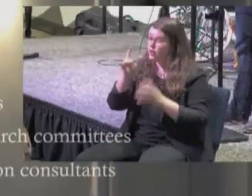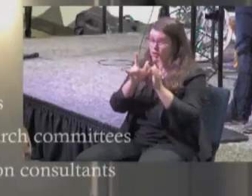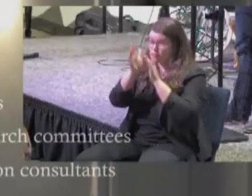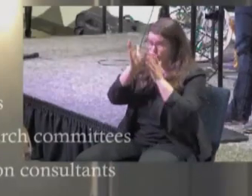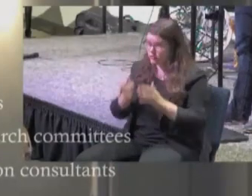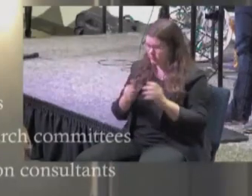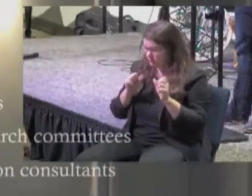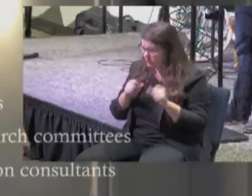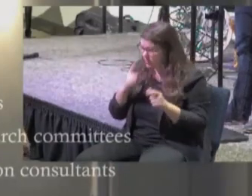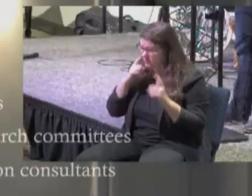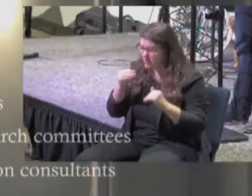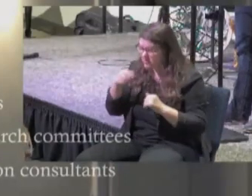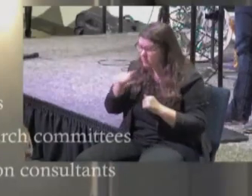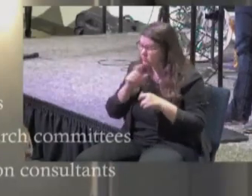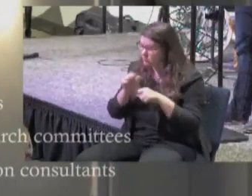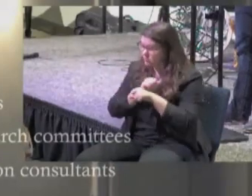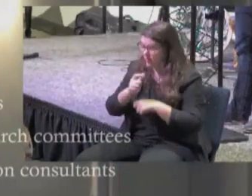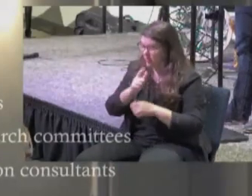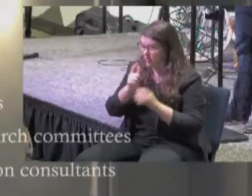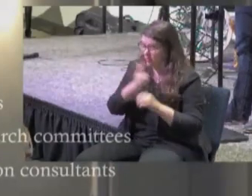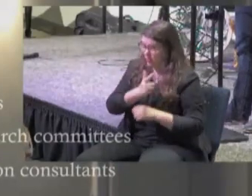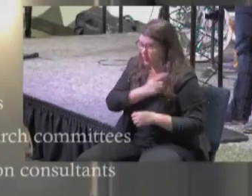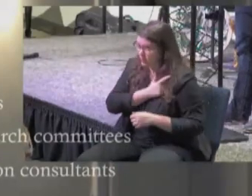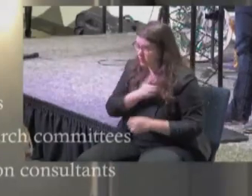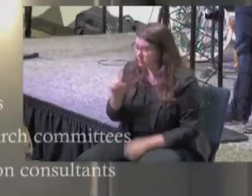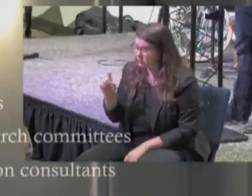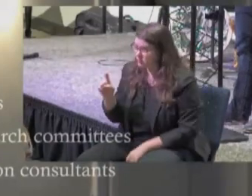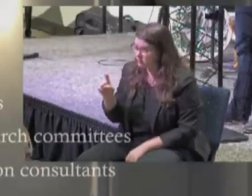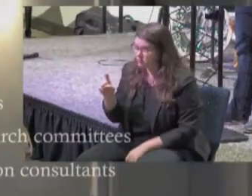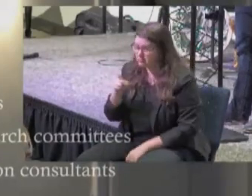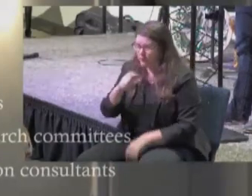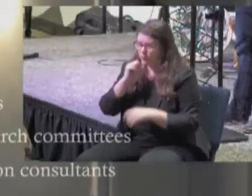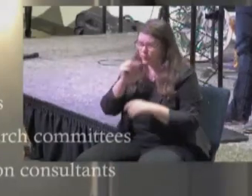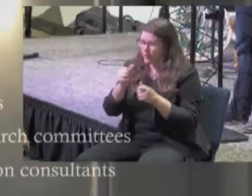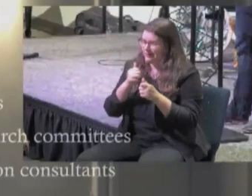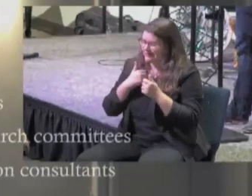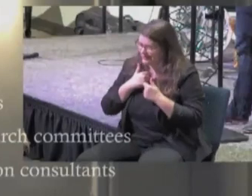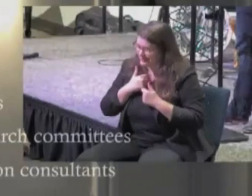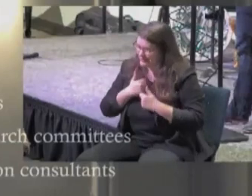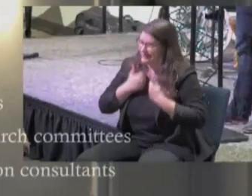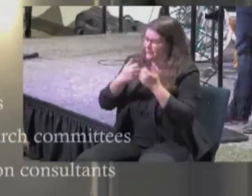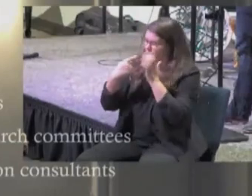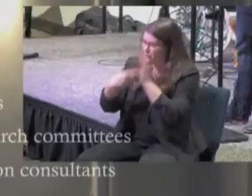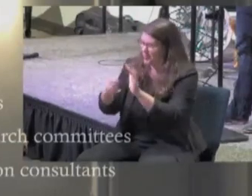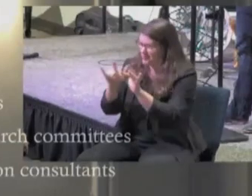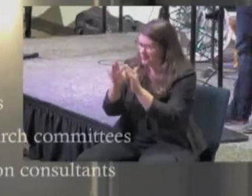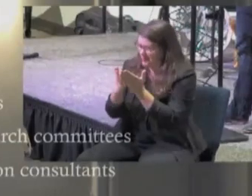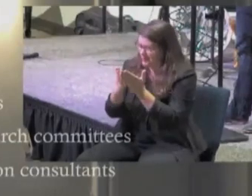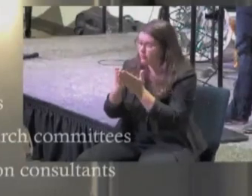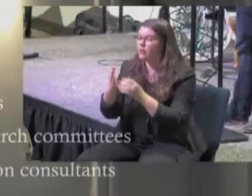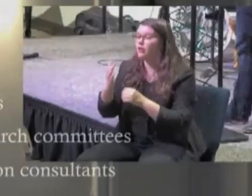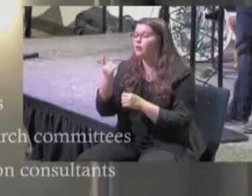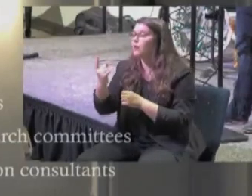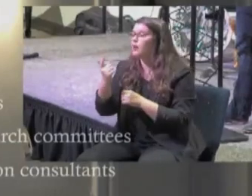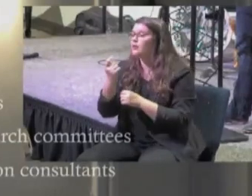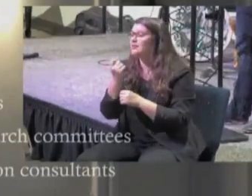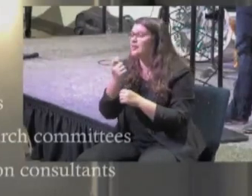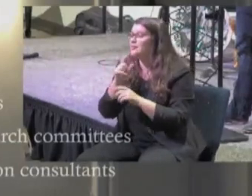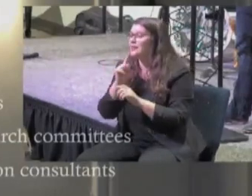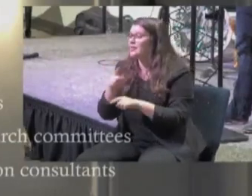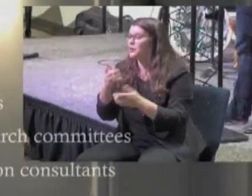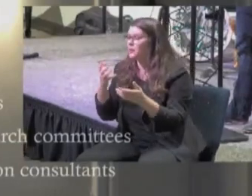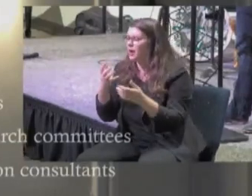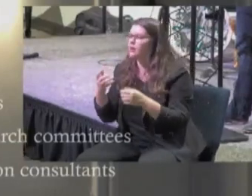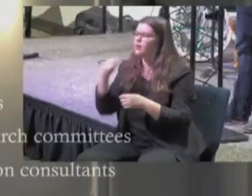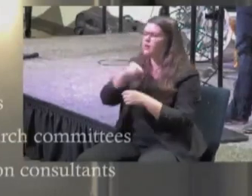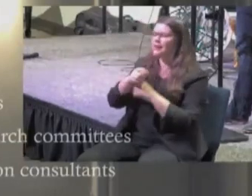product? A partial answer is given by the famous open letter by industry leaders back in March of this year, entitled Pause